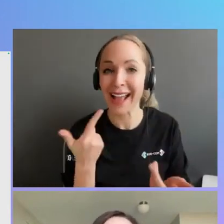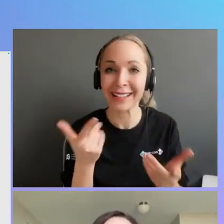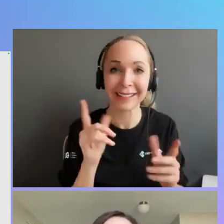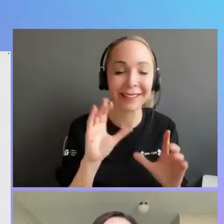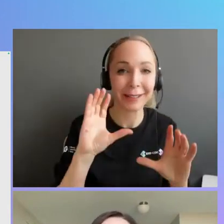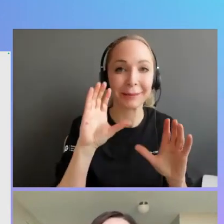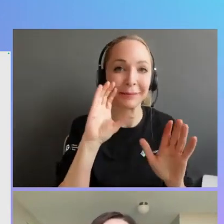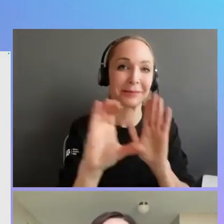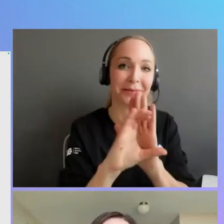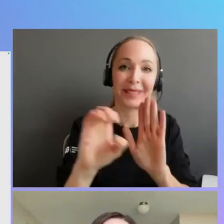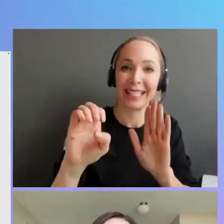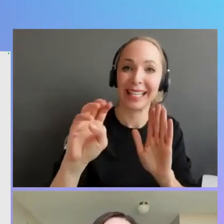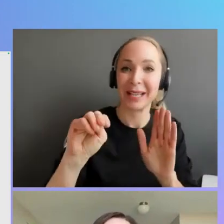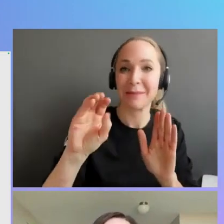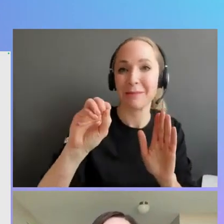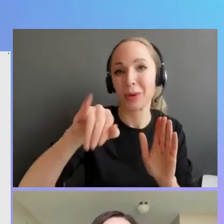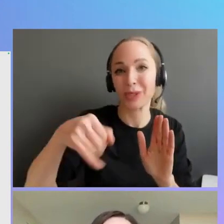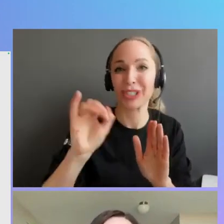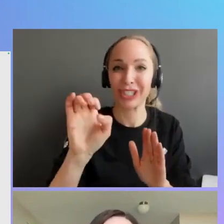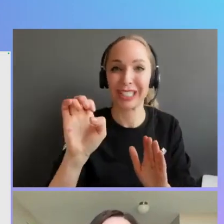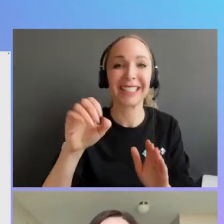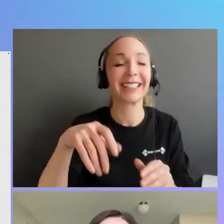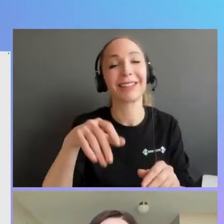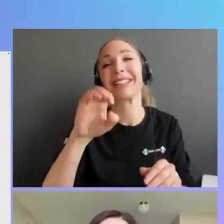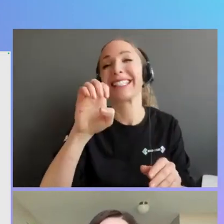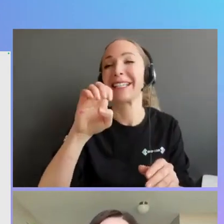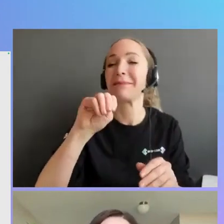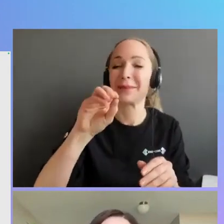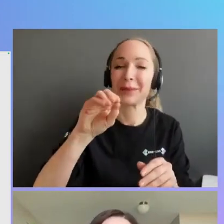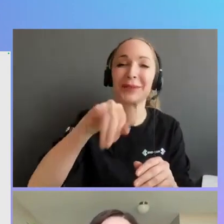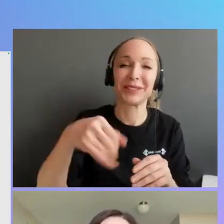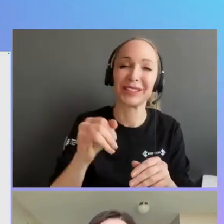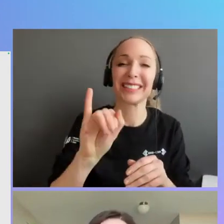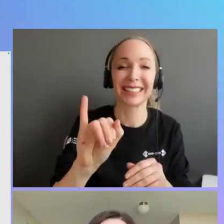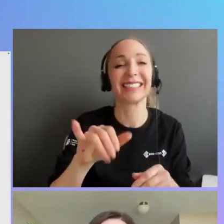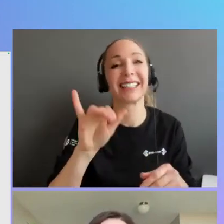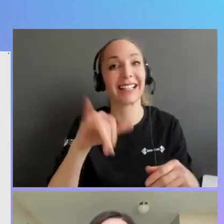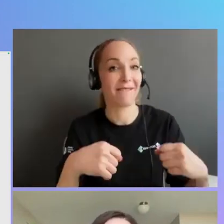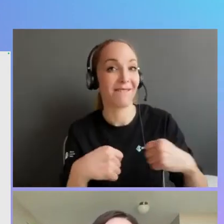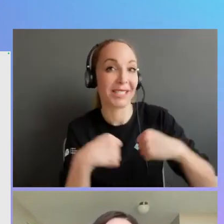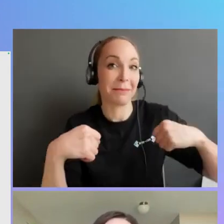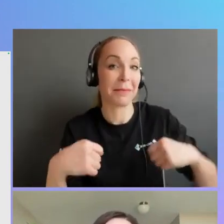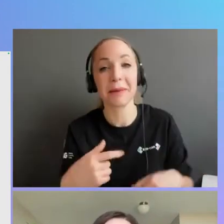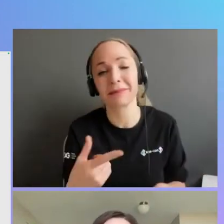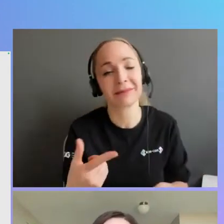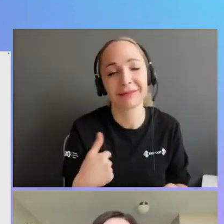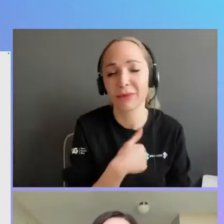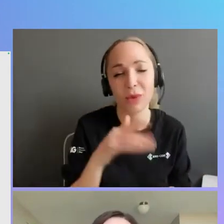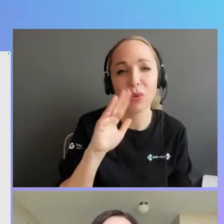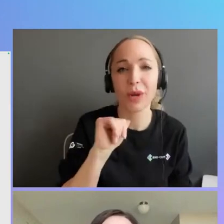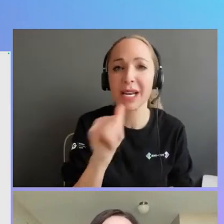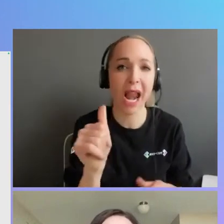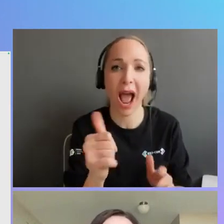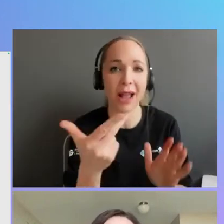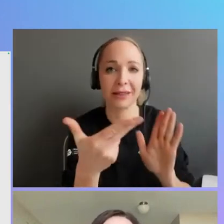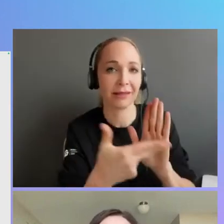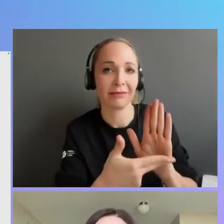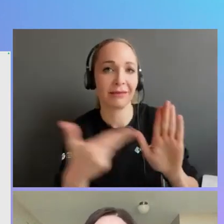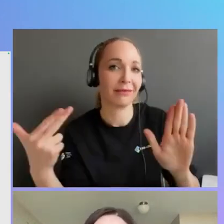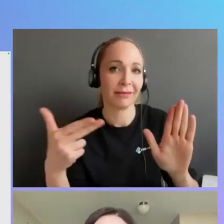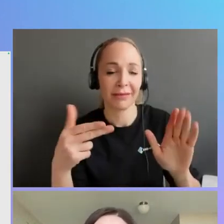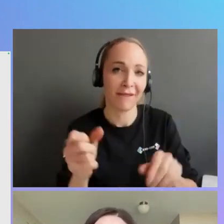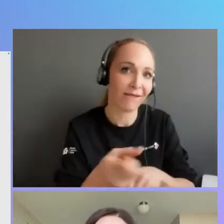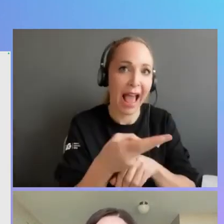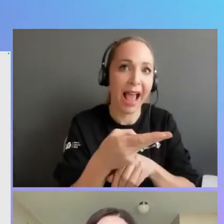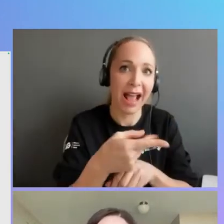emoji. And our experts here would not flag this as an accessibility issue. It actually gets read aloud as let's go oncoming fist.